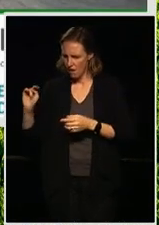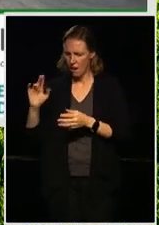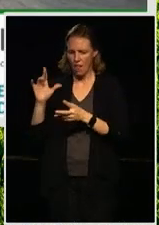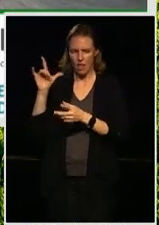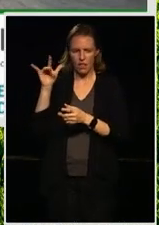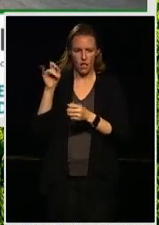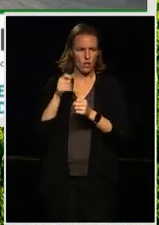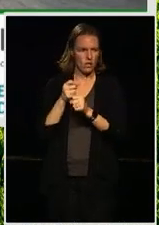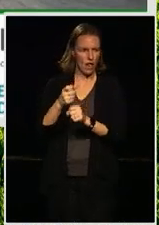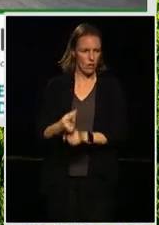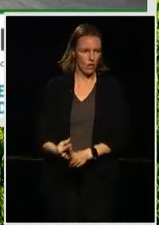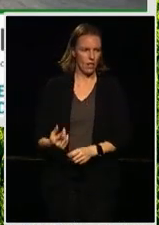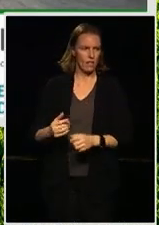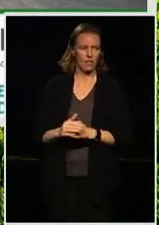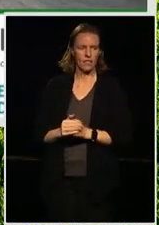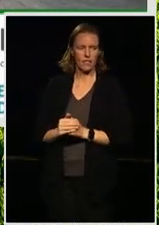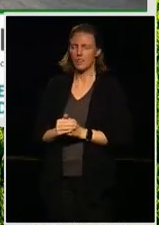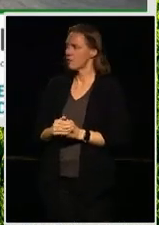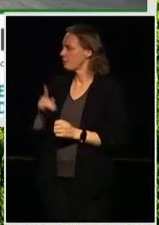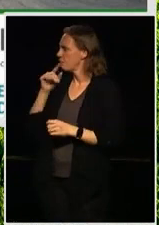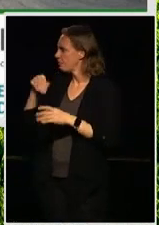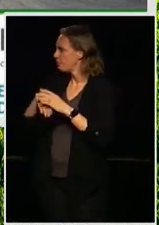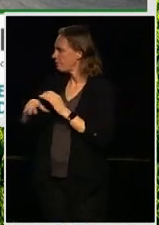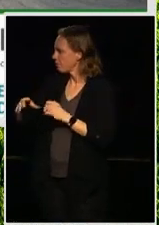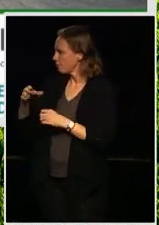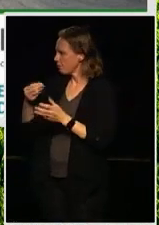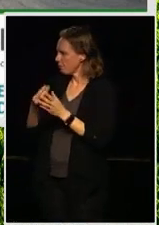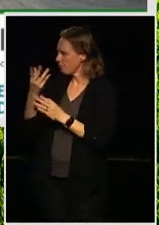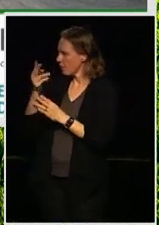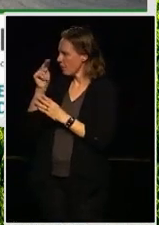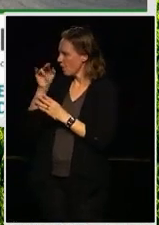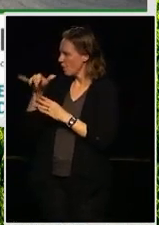We are the beginning in the New York region. Till today, in